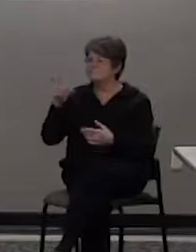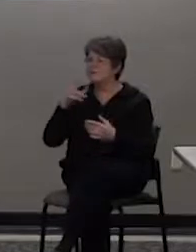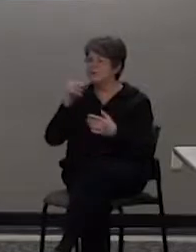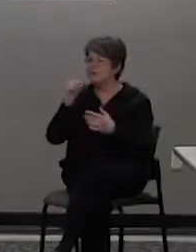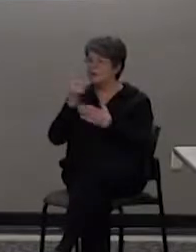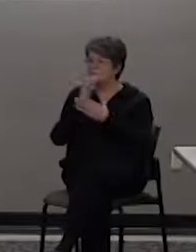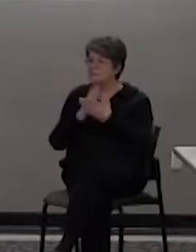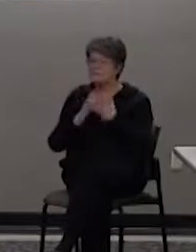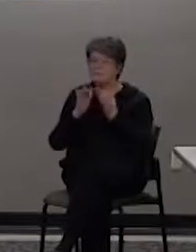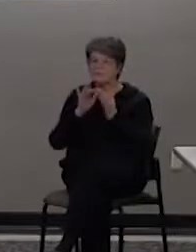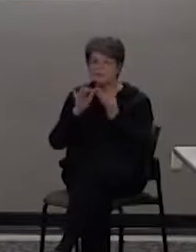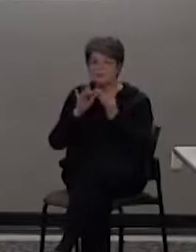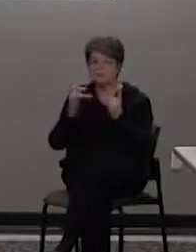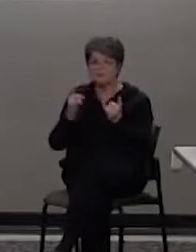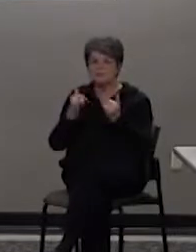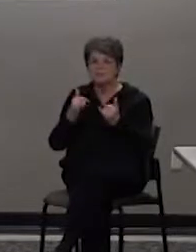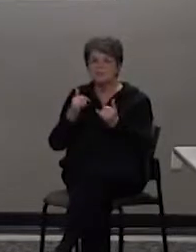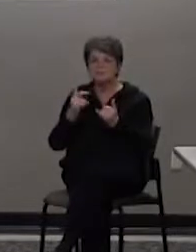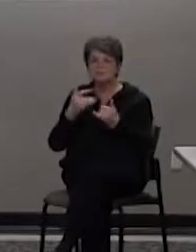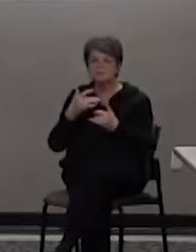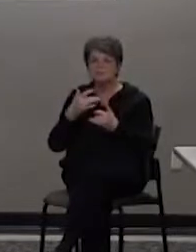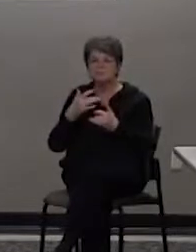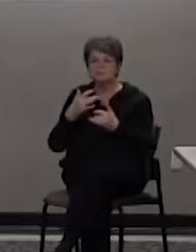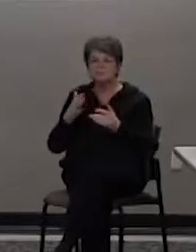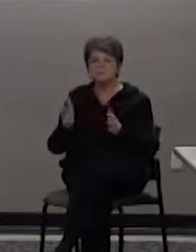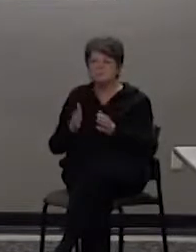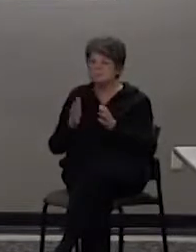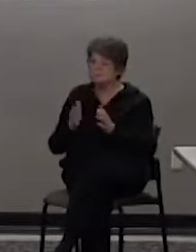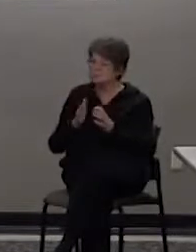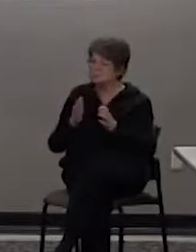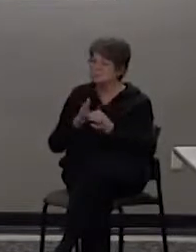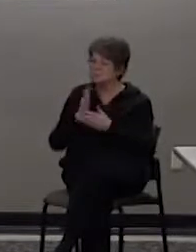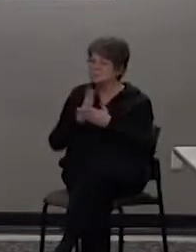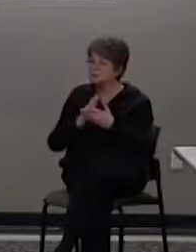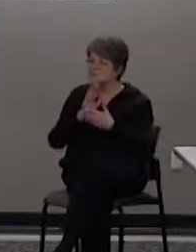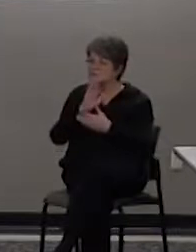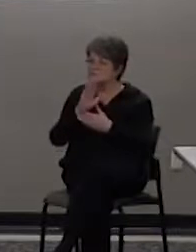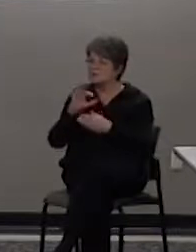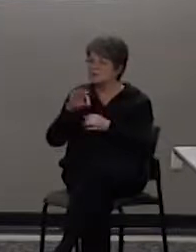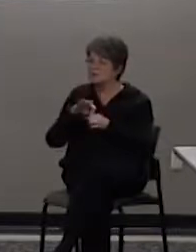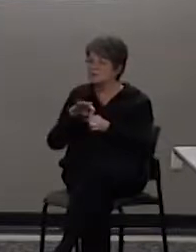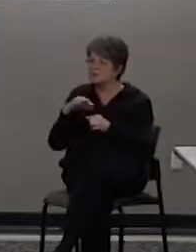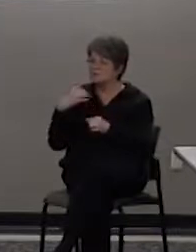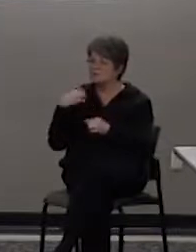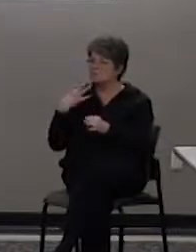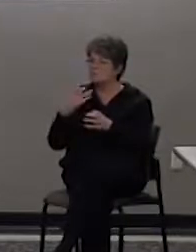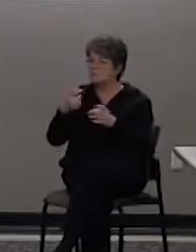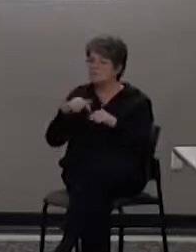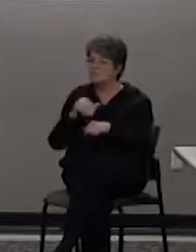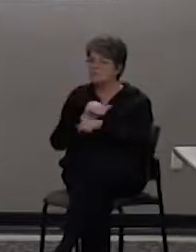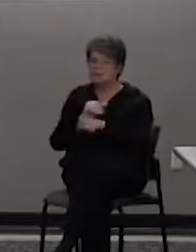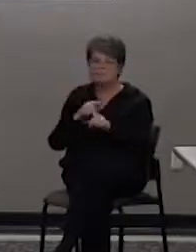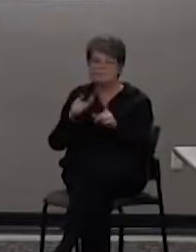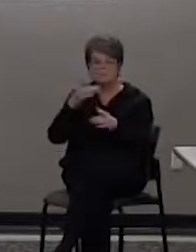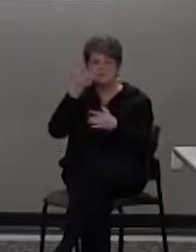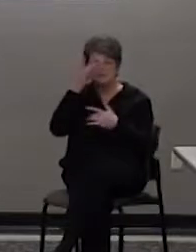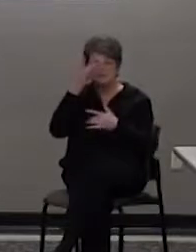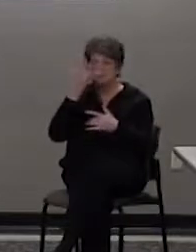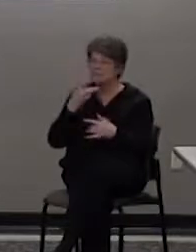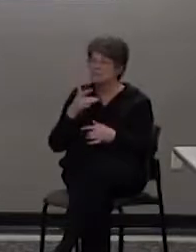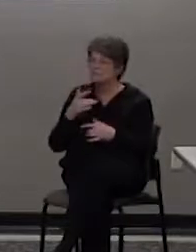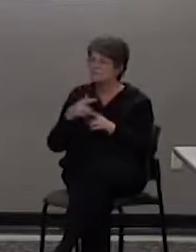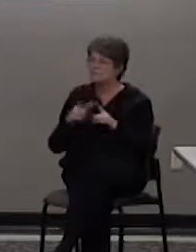today. It was encouraging. A couple of their elected officials wanted to attend tonight, but were sick.